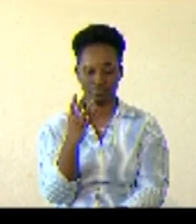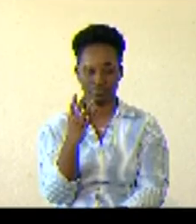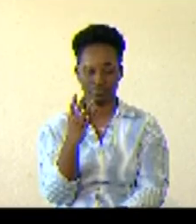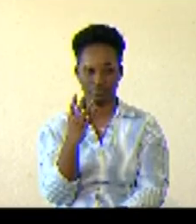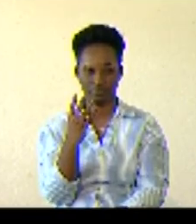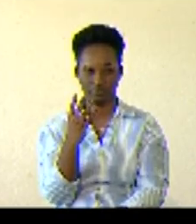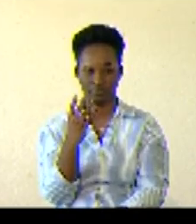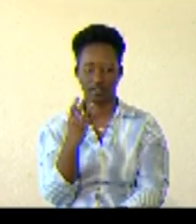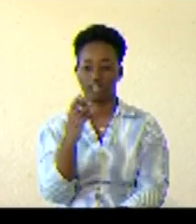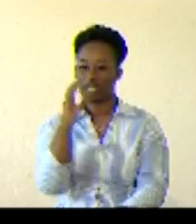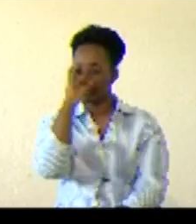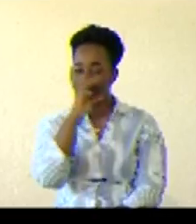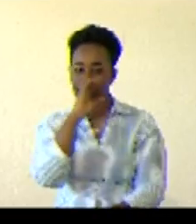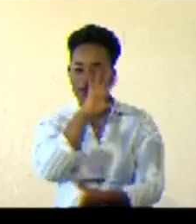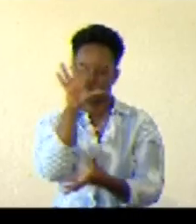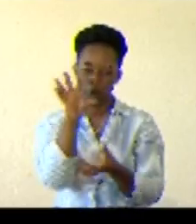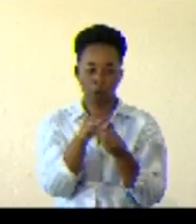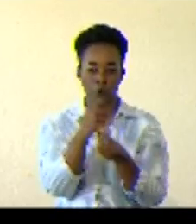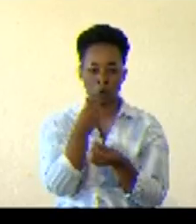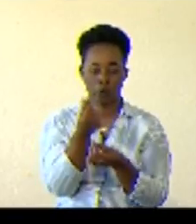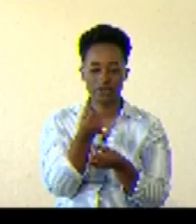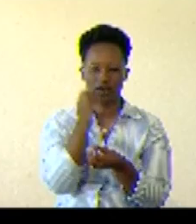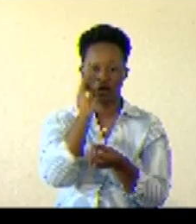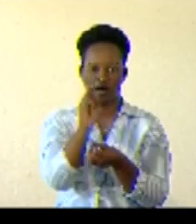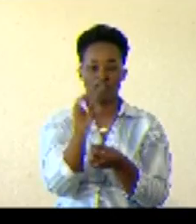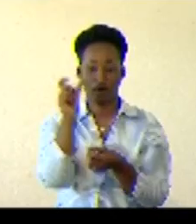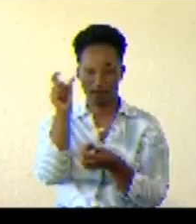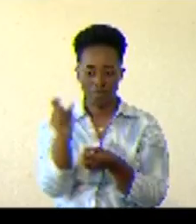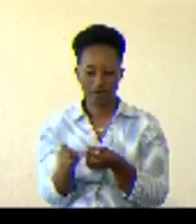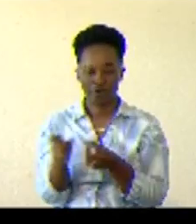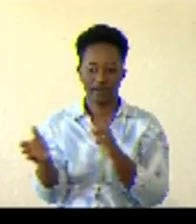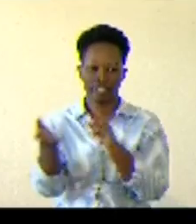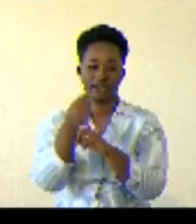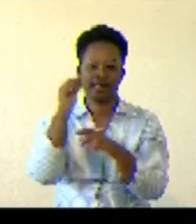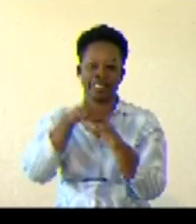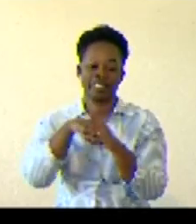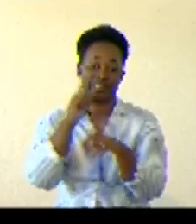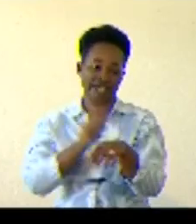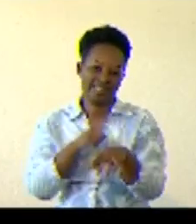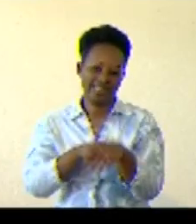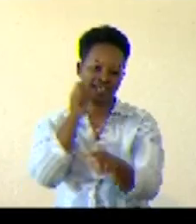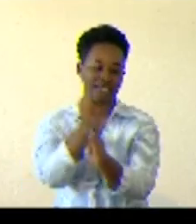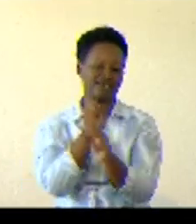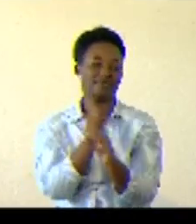revenue. Find the total costs of the farm incurred during production.